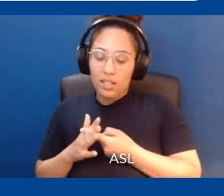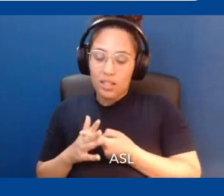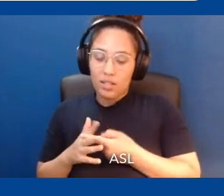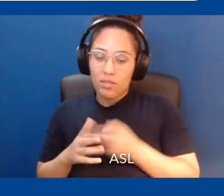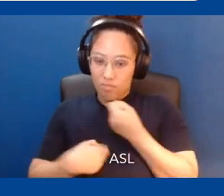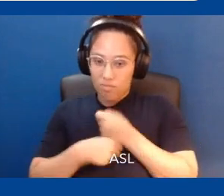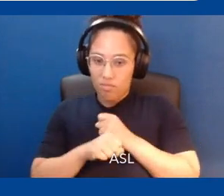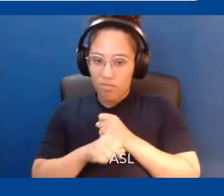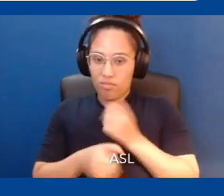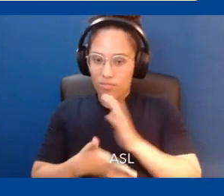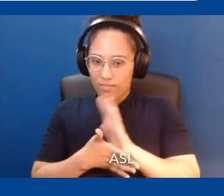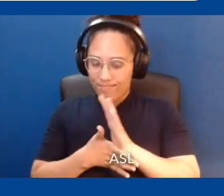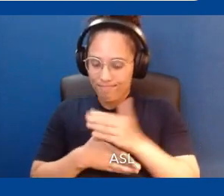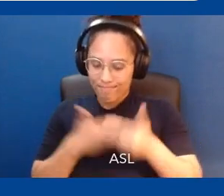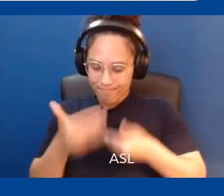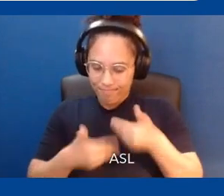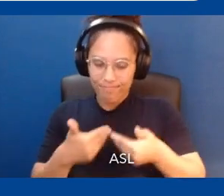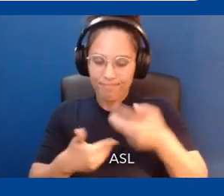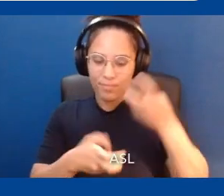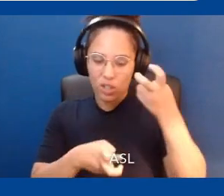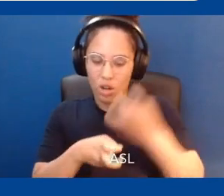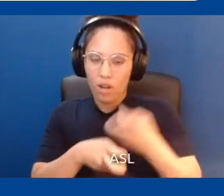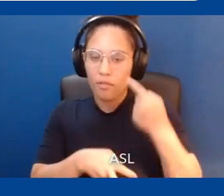that archive